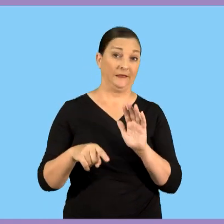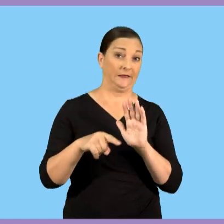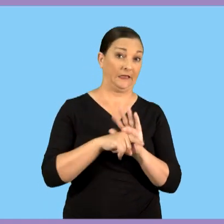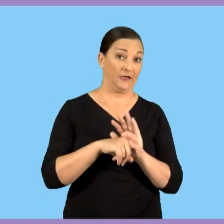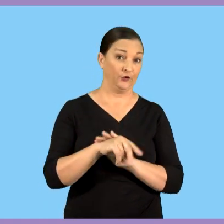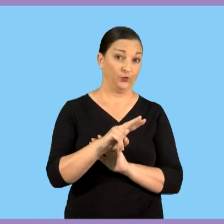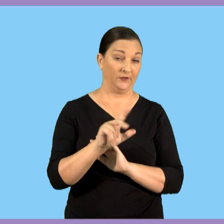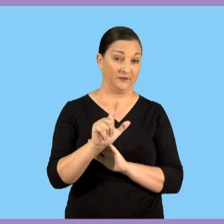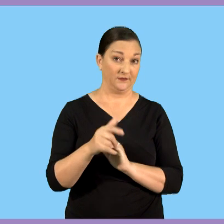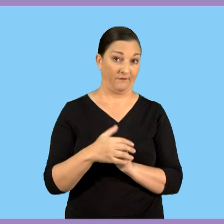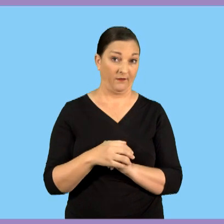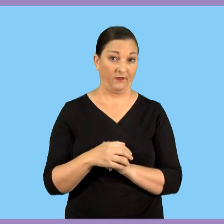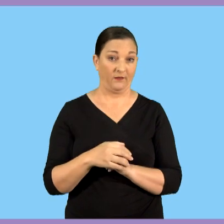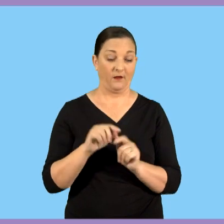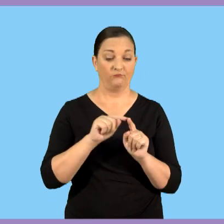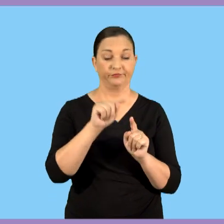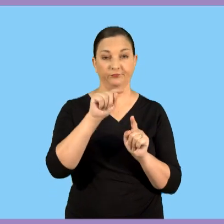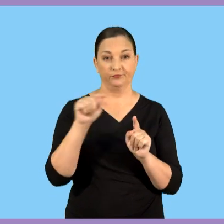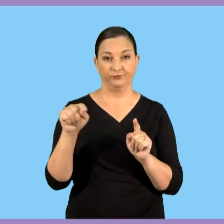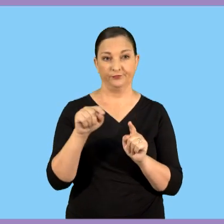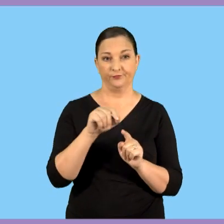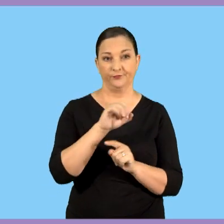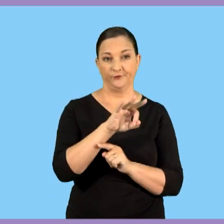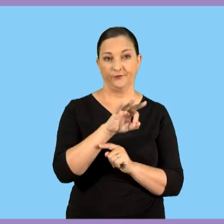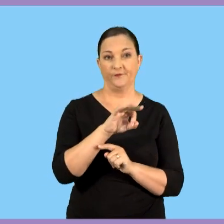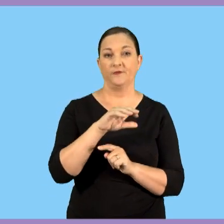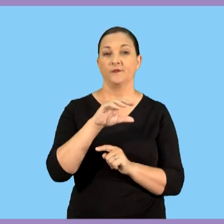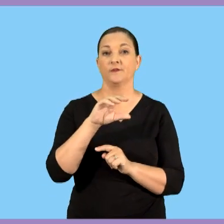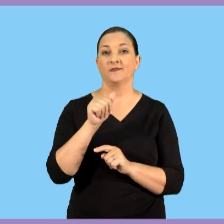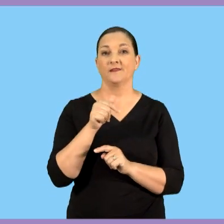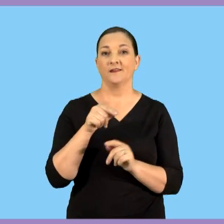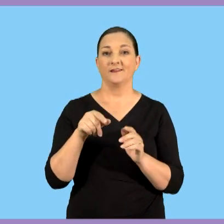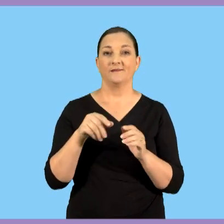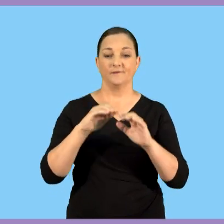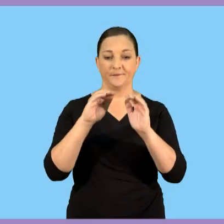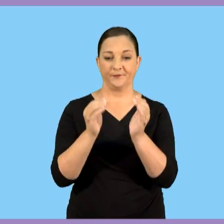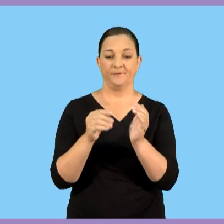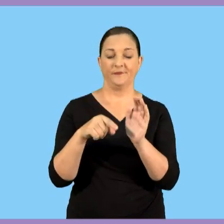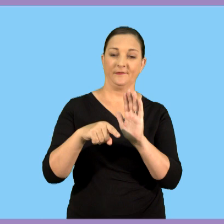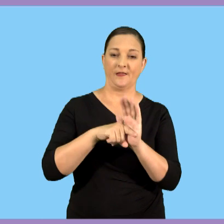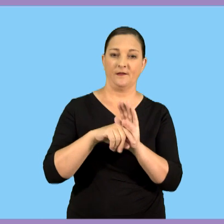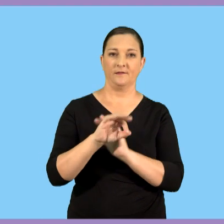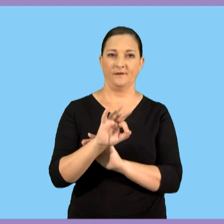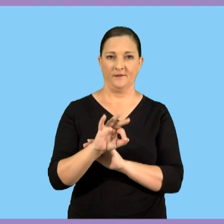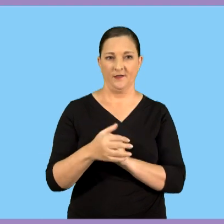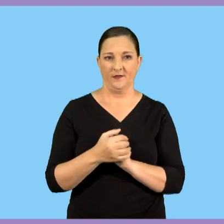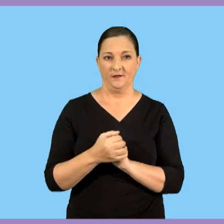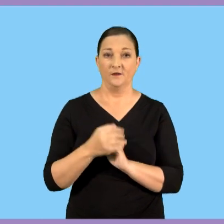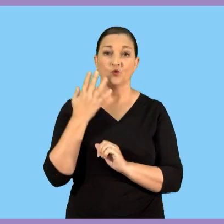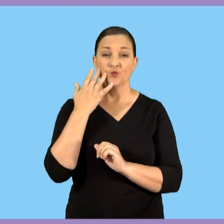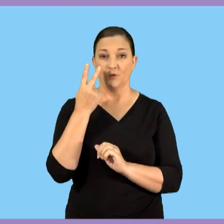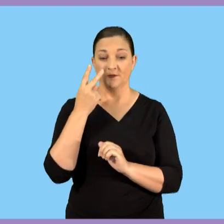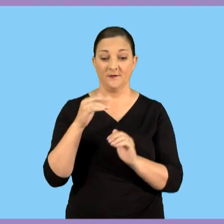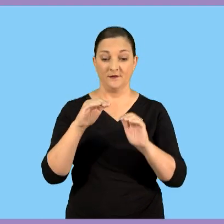negative 27, that is going to be the cube root of a negative 3. And then we know that